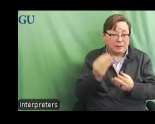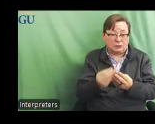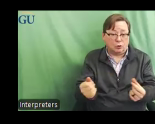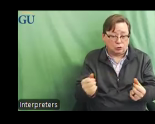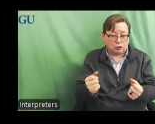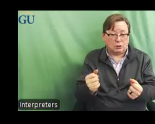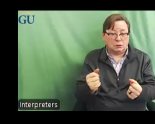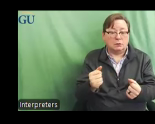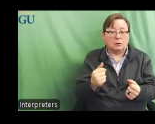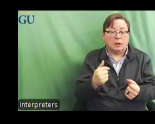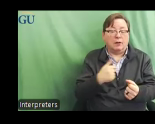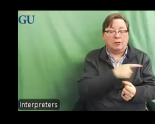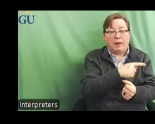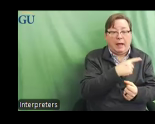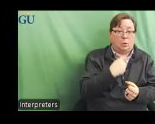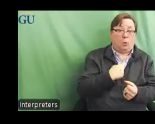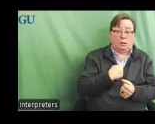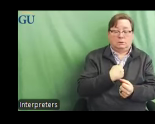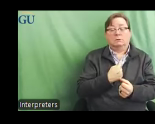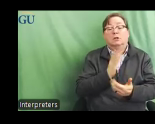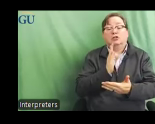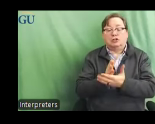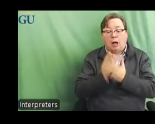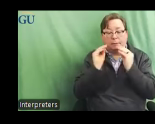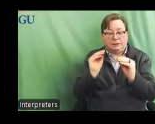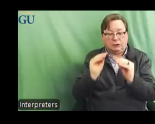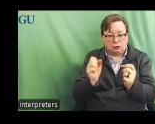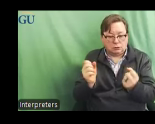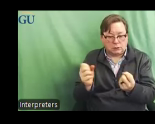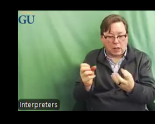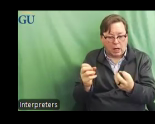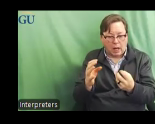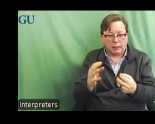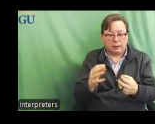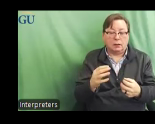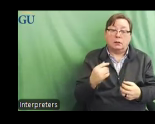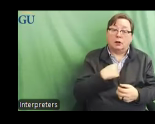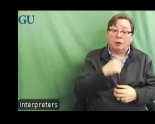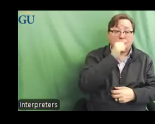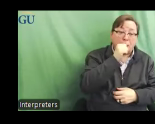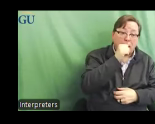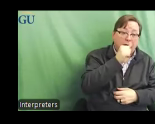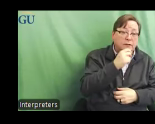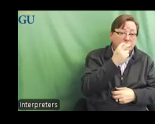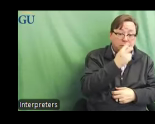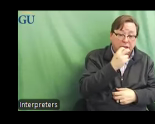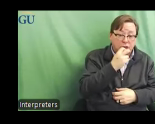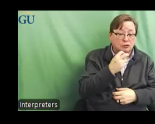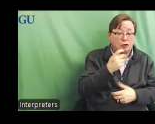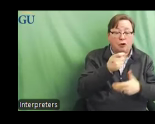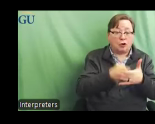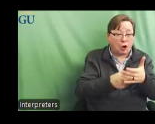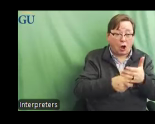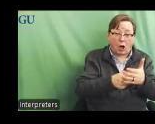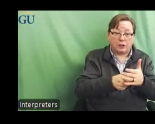stop teaching her sign language. The cost and insurance with the young family, that does become